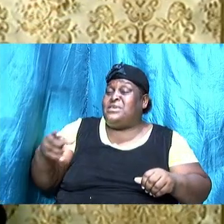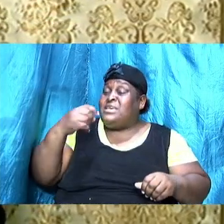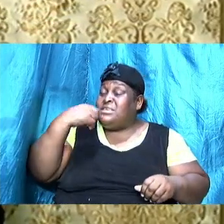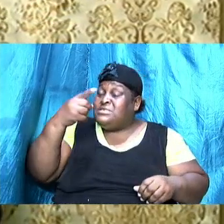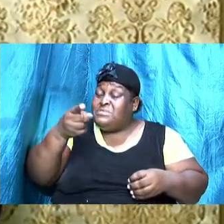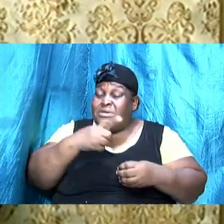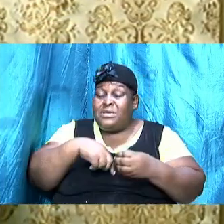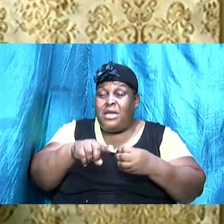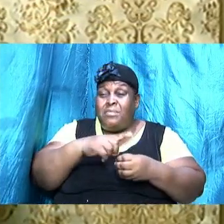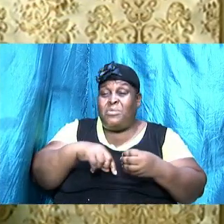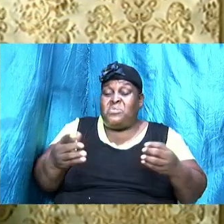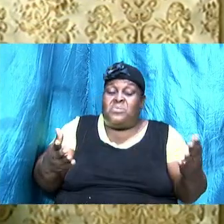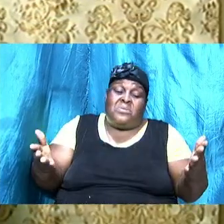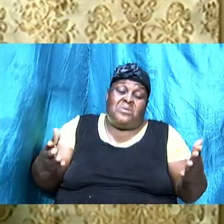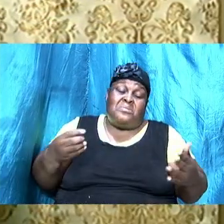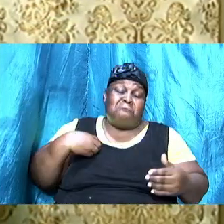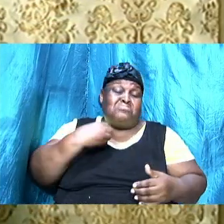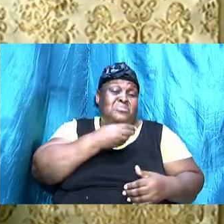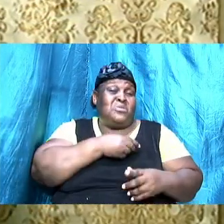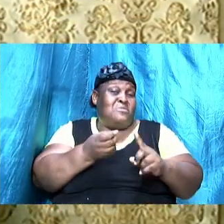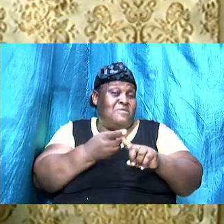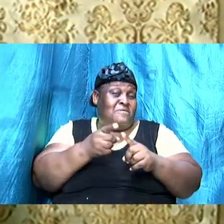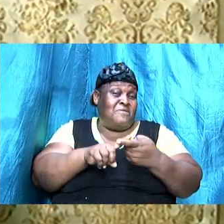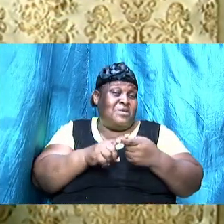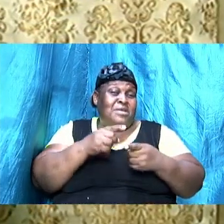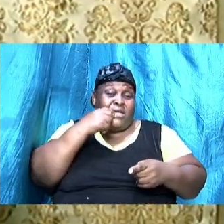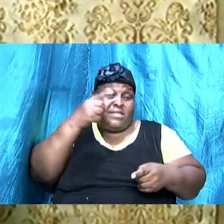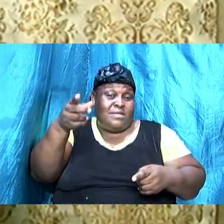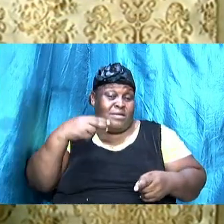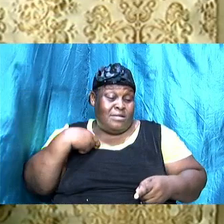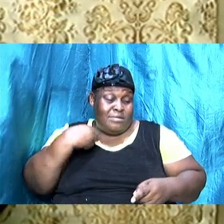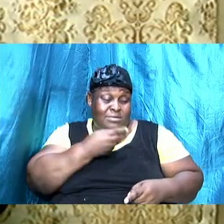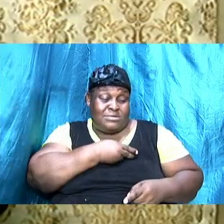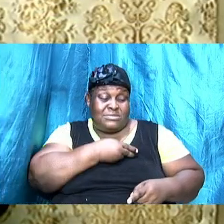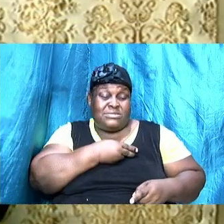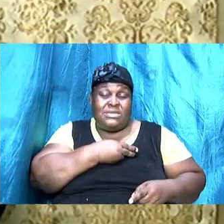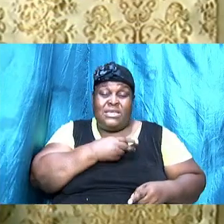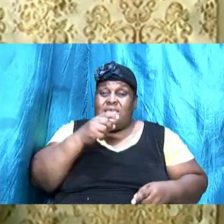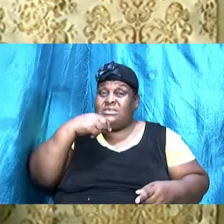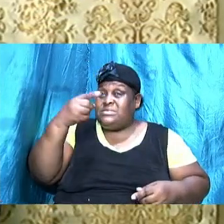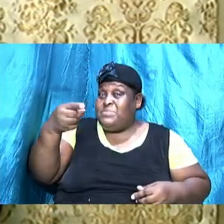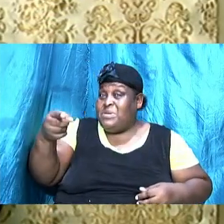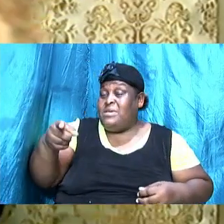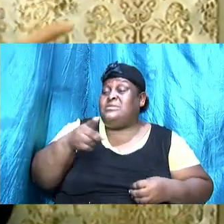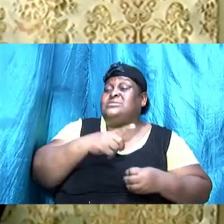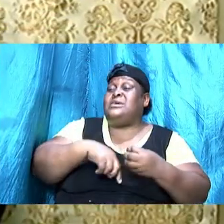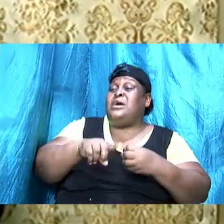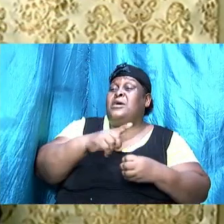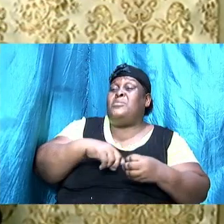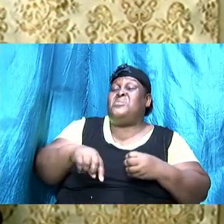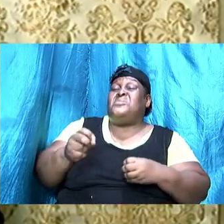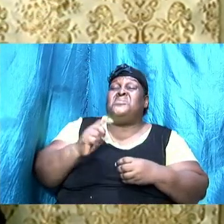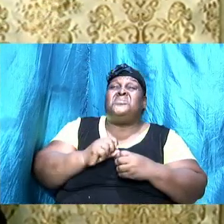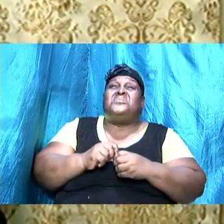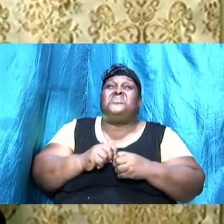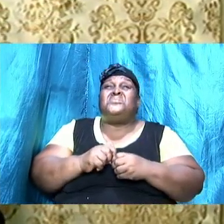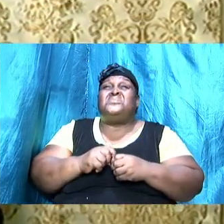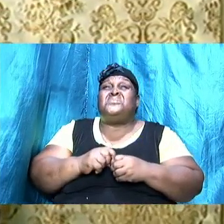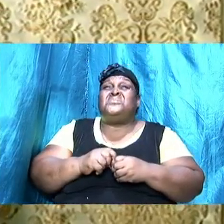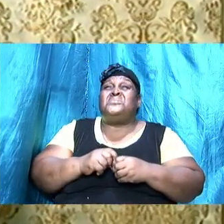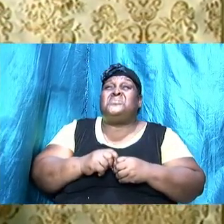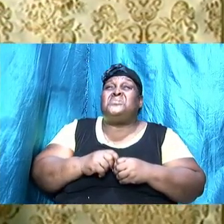tell us. It trumps what the so-called professionals tell